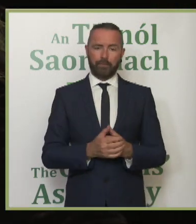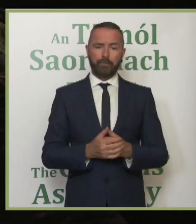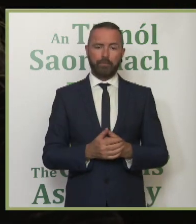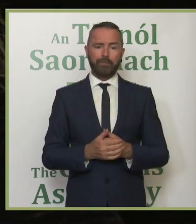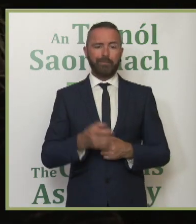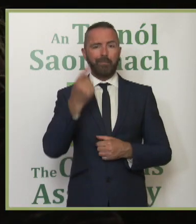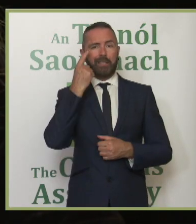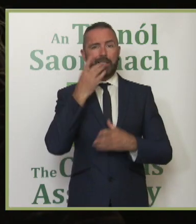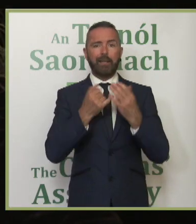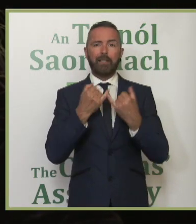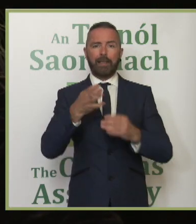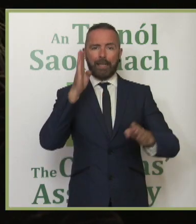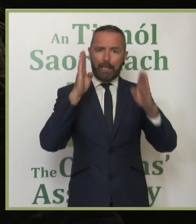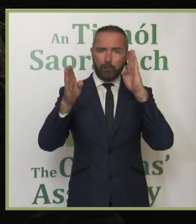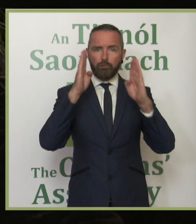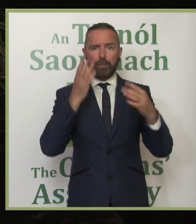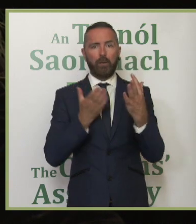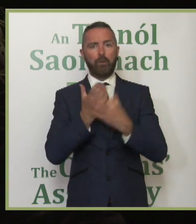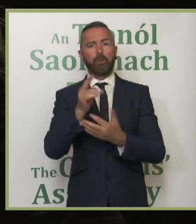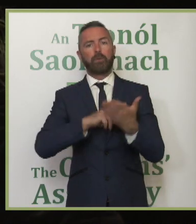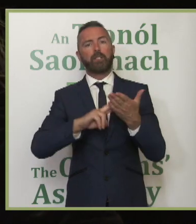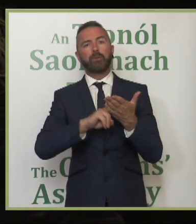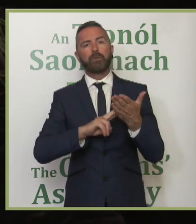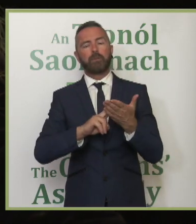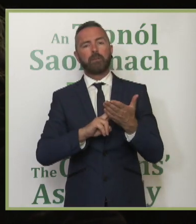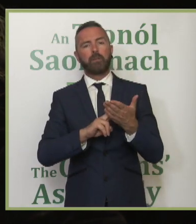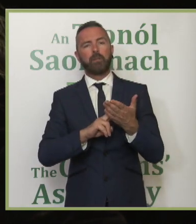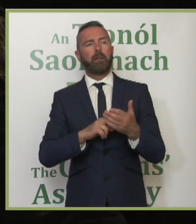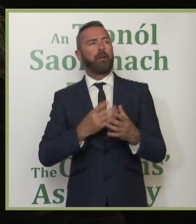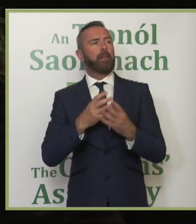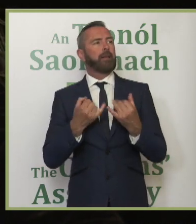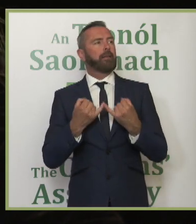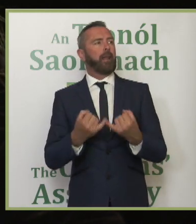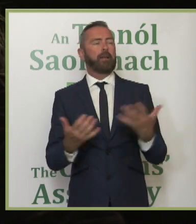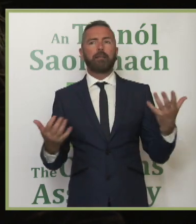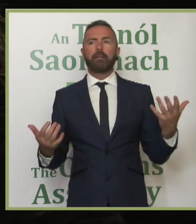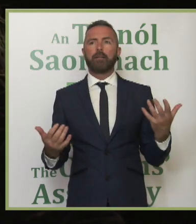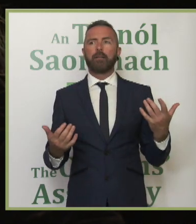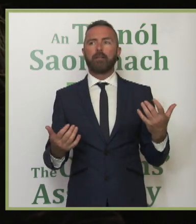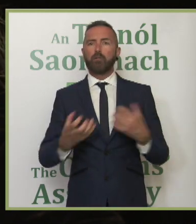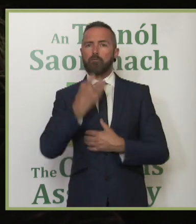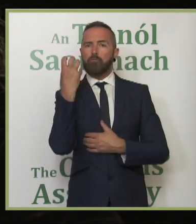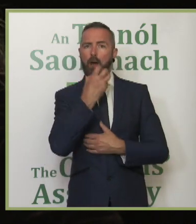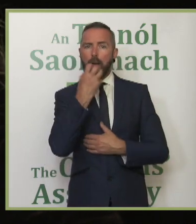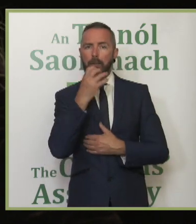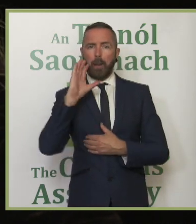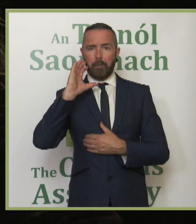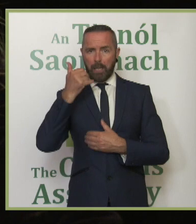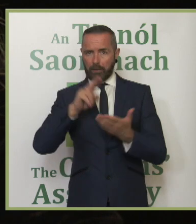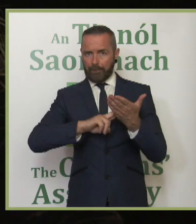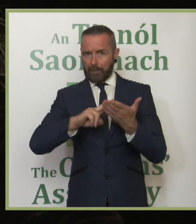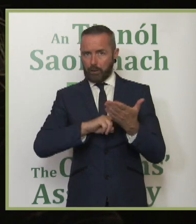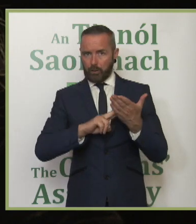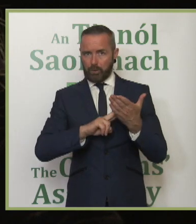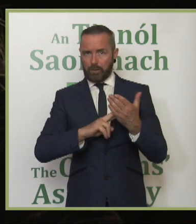things like injury that's caused through drug use. You're looking at maybe crime that's committed,